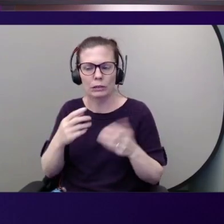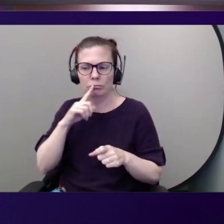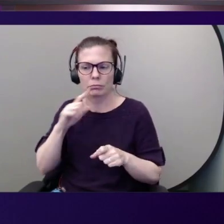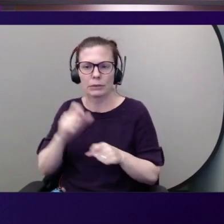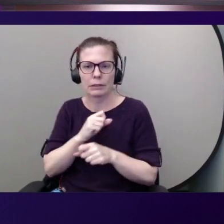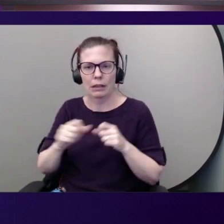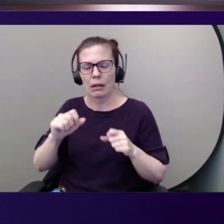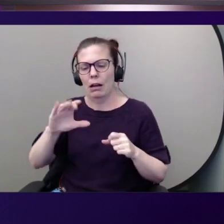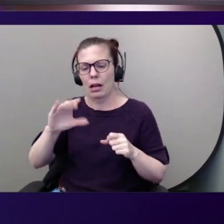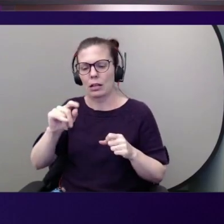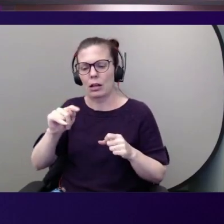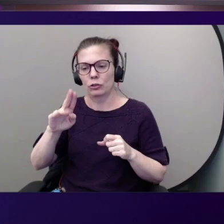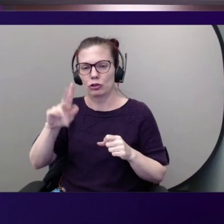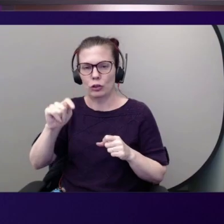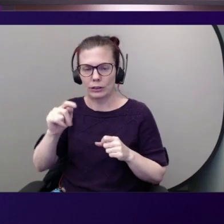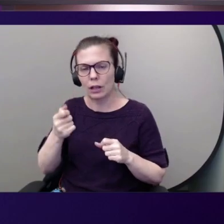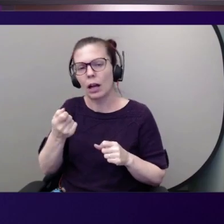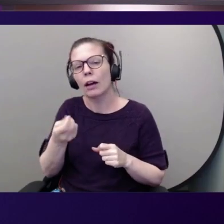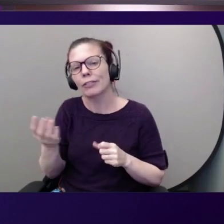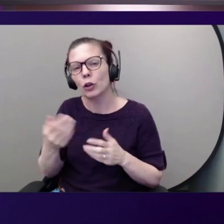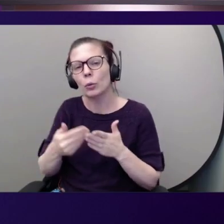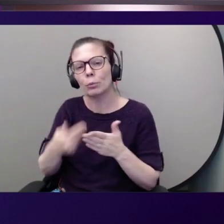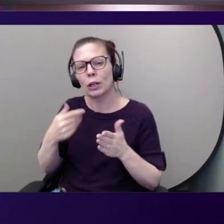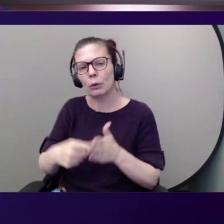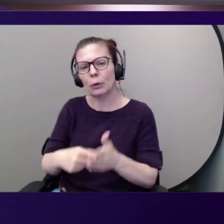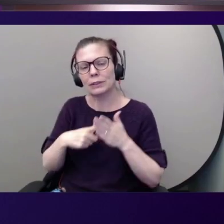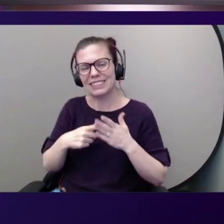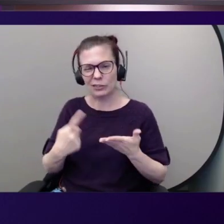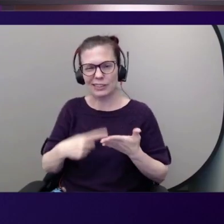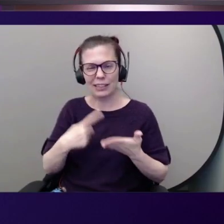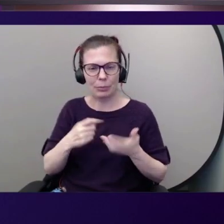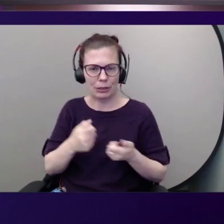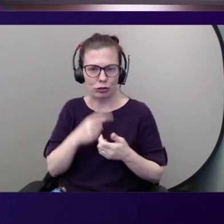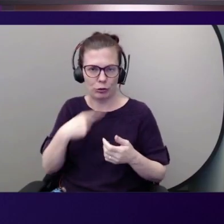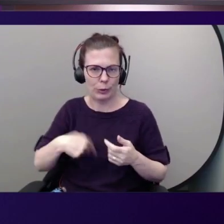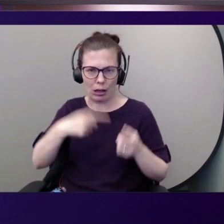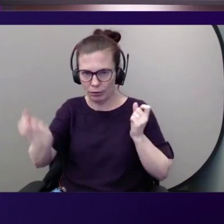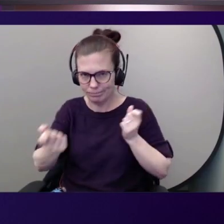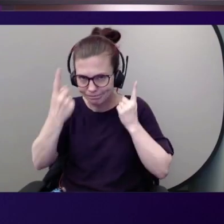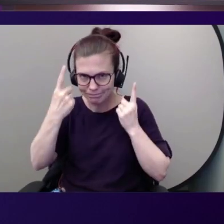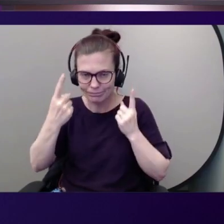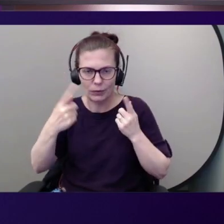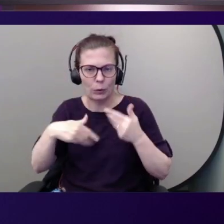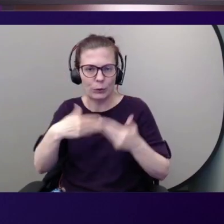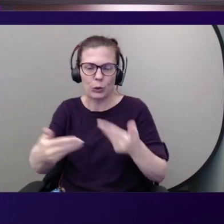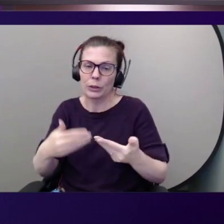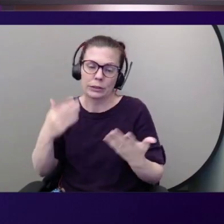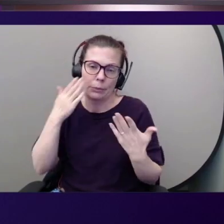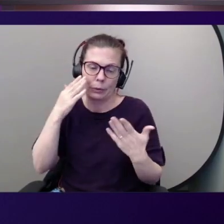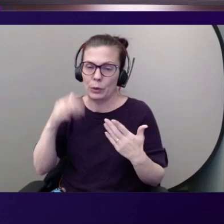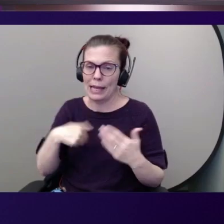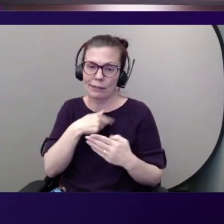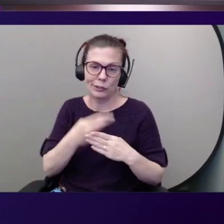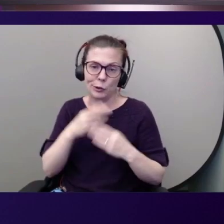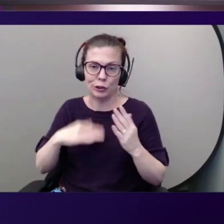just a couple prerequisites that I'm going to cover to ensure that we're all on the same page, since, again, users of all levels.